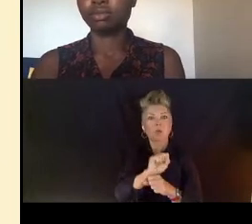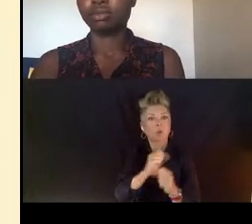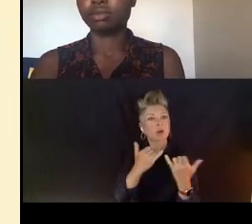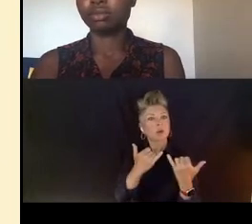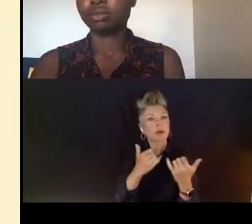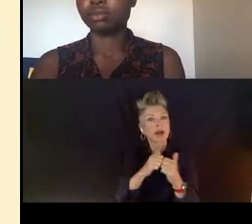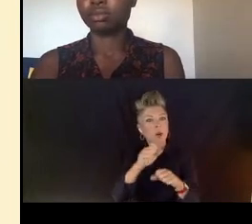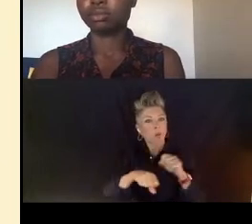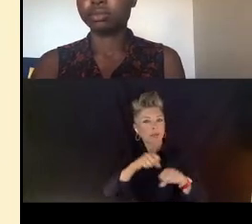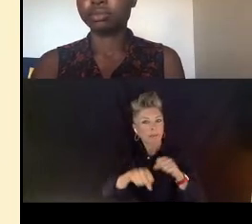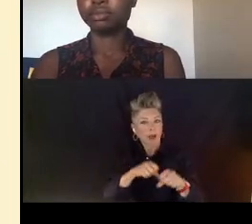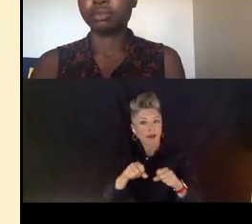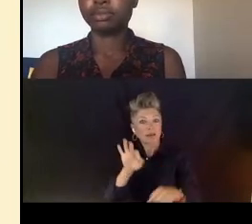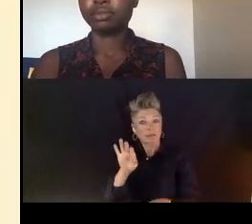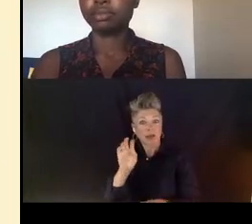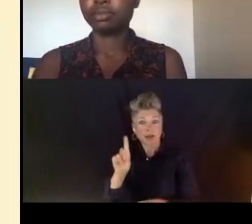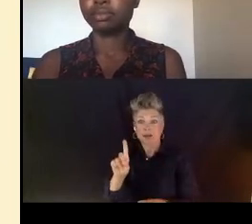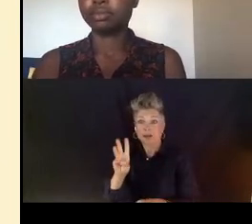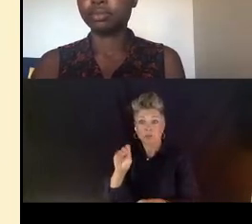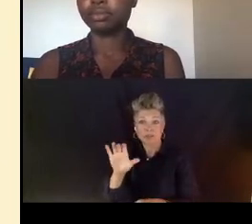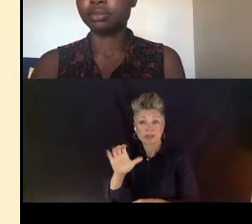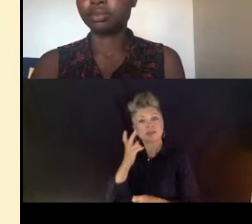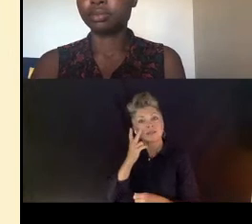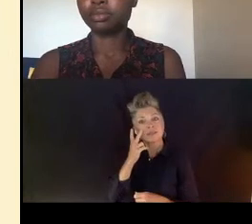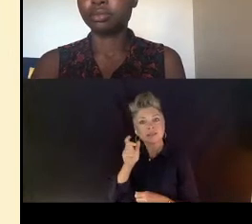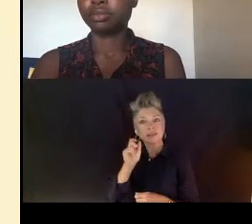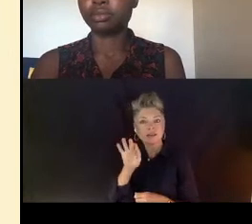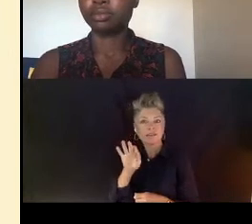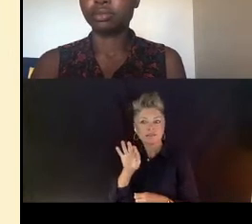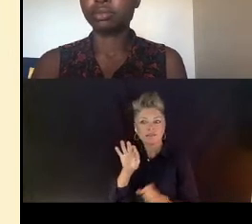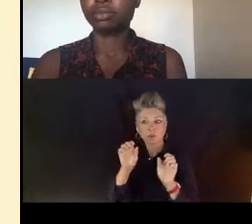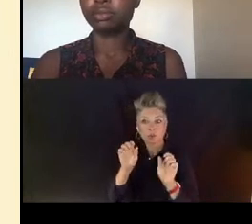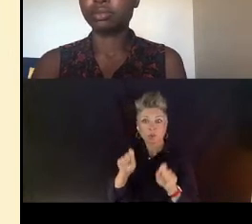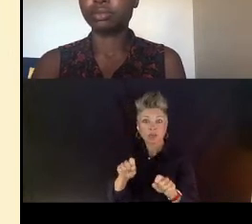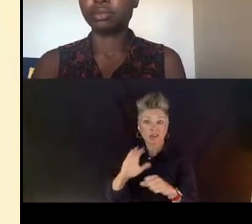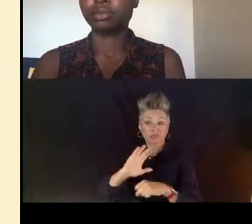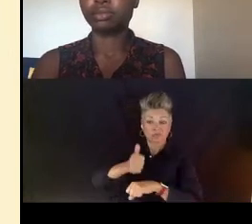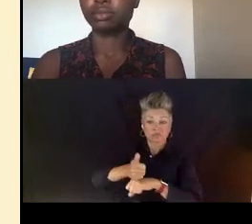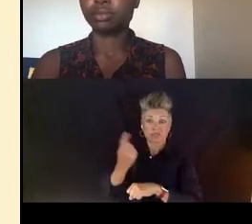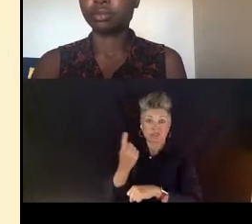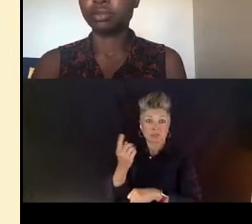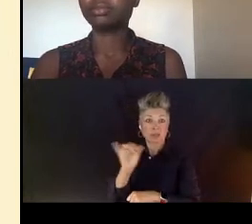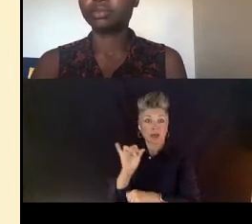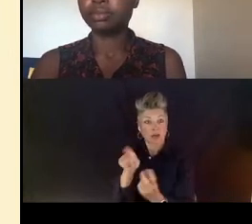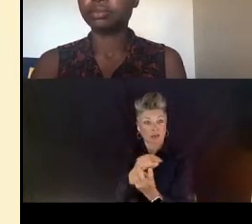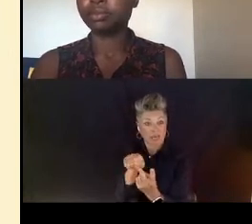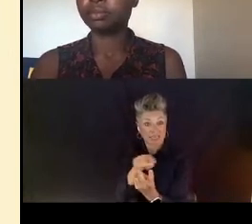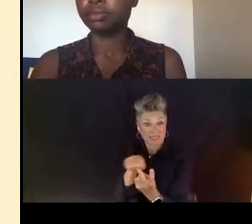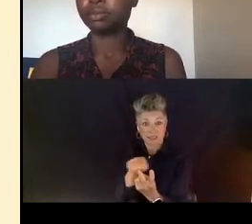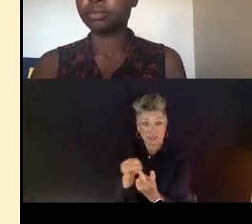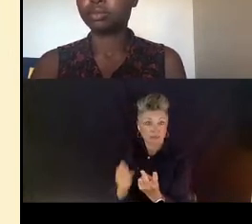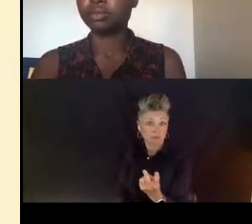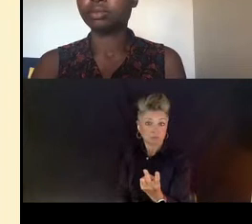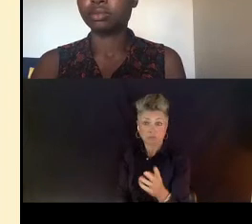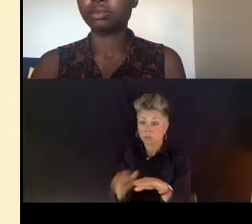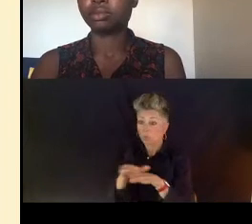fed here in Wisconsin to see if we can do something like either one of these. We don't have furnishings